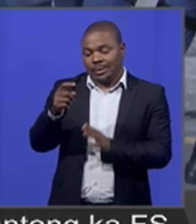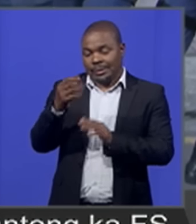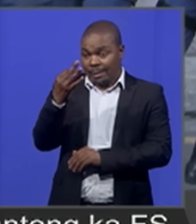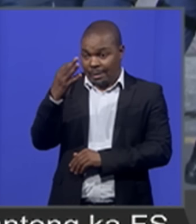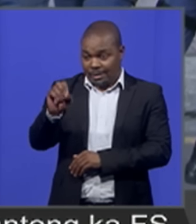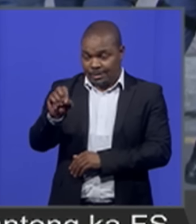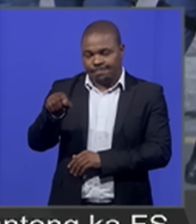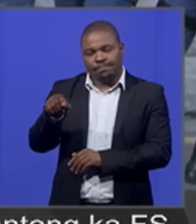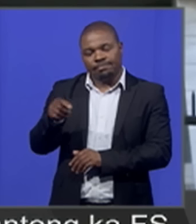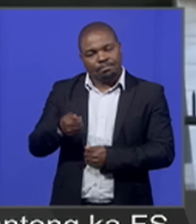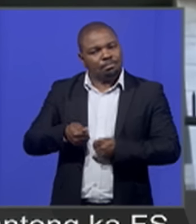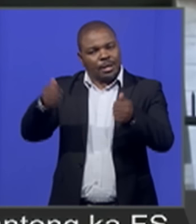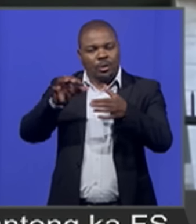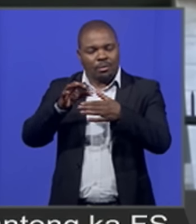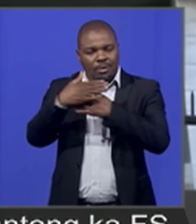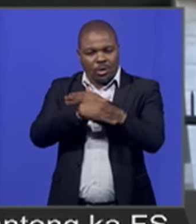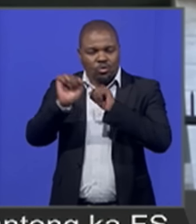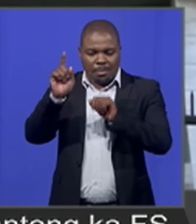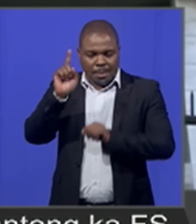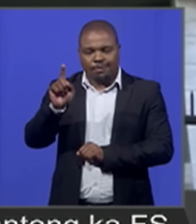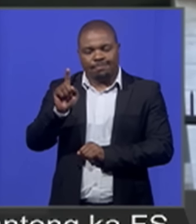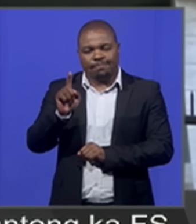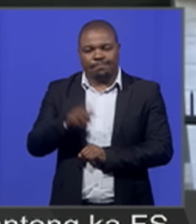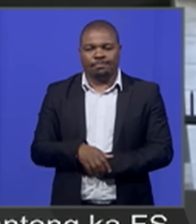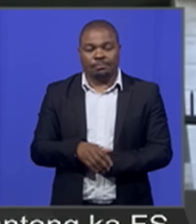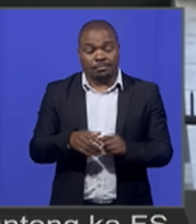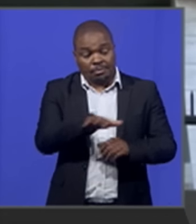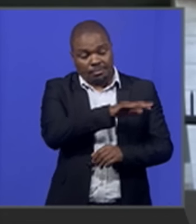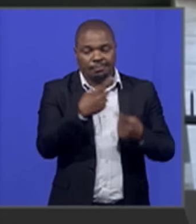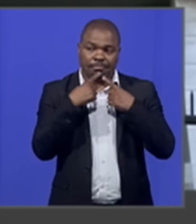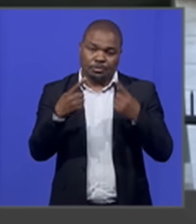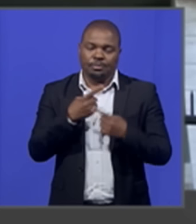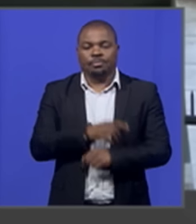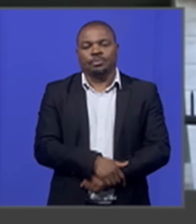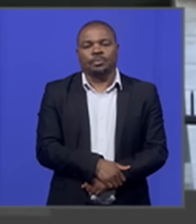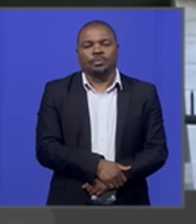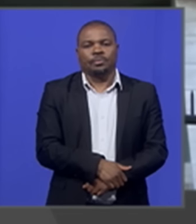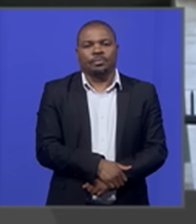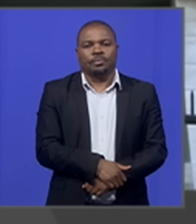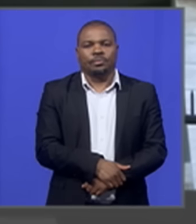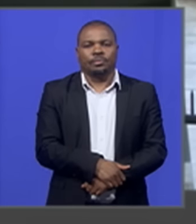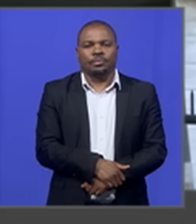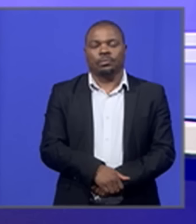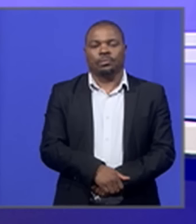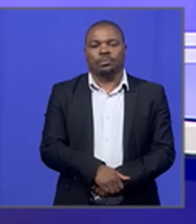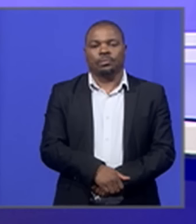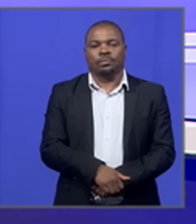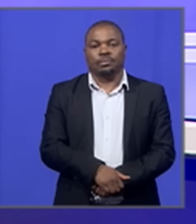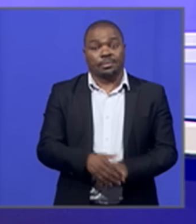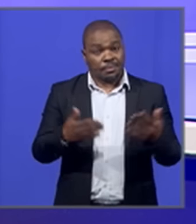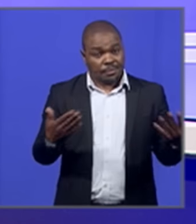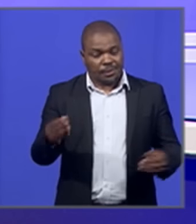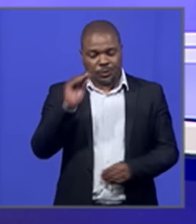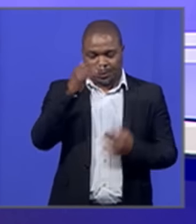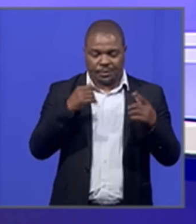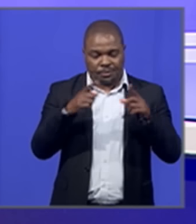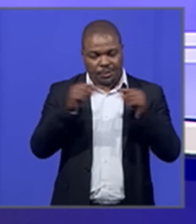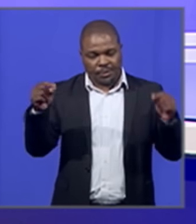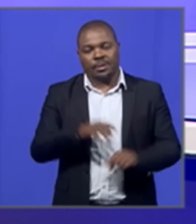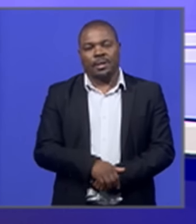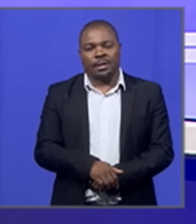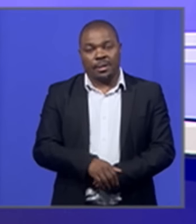30 gore ba tswe mo nageng. Kamogelo Siekwe, dikgang tsa SABC, Bloemfontein. Bagešo di felela